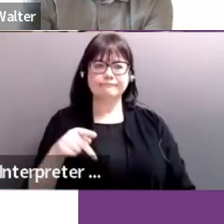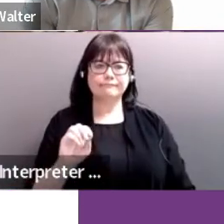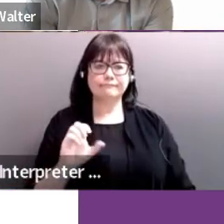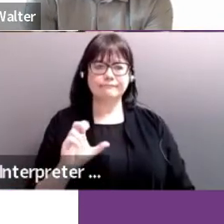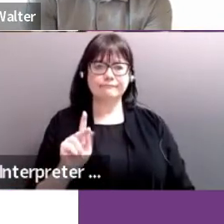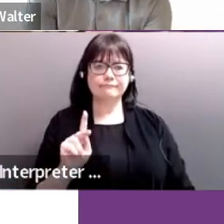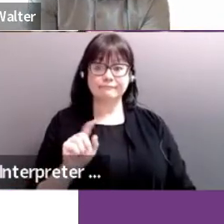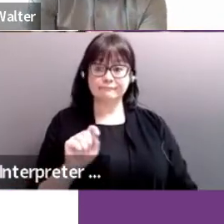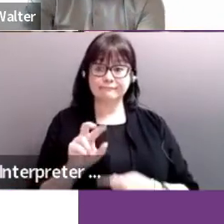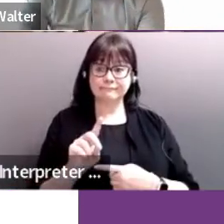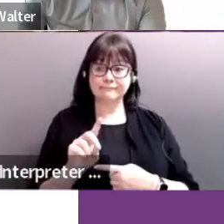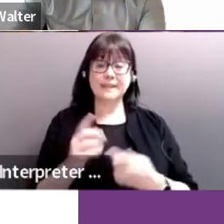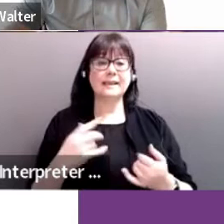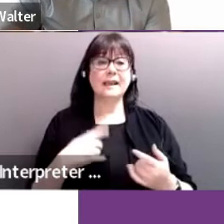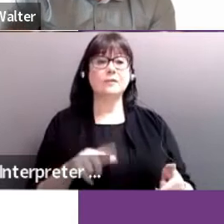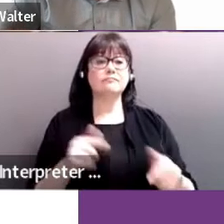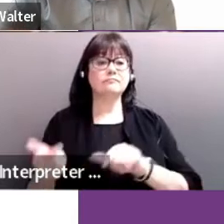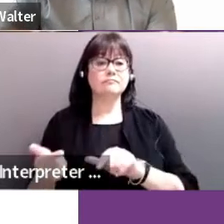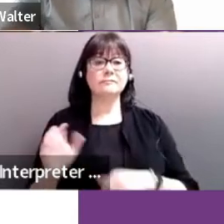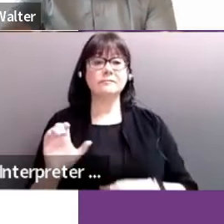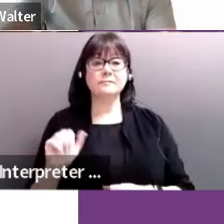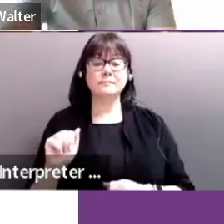through today's agenda.